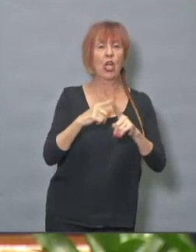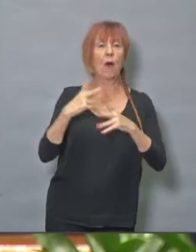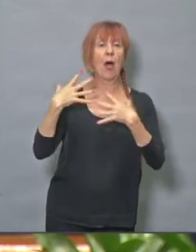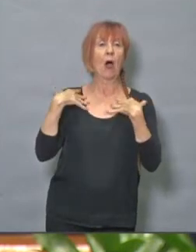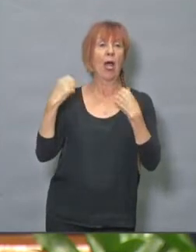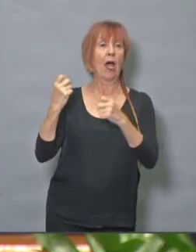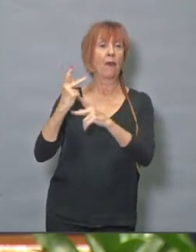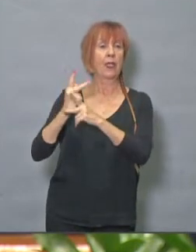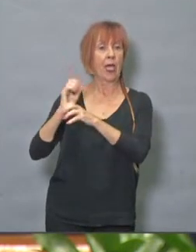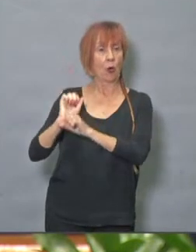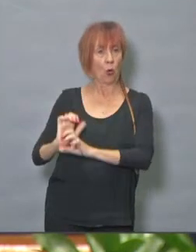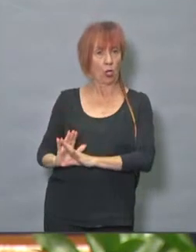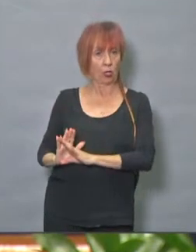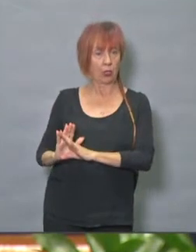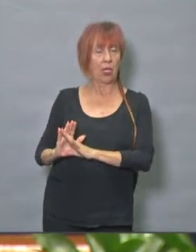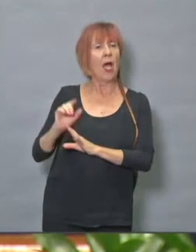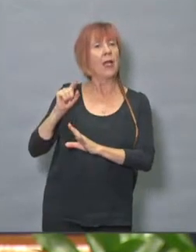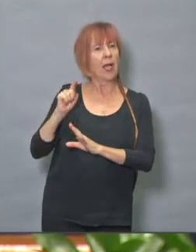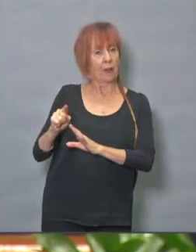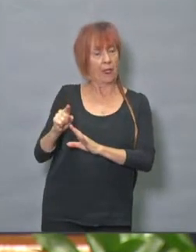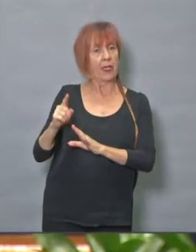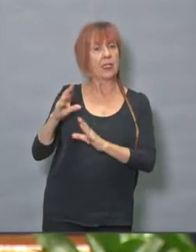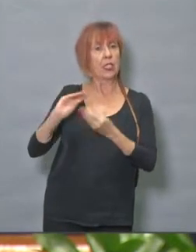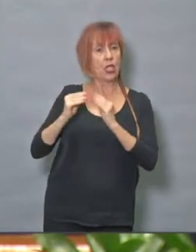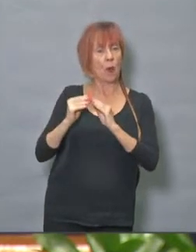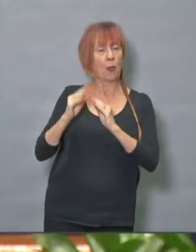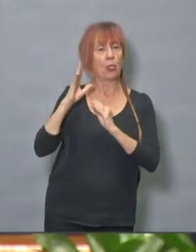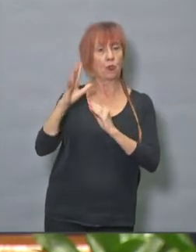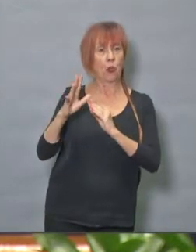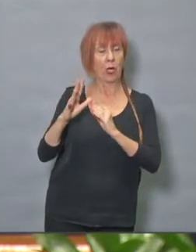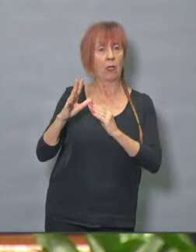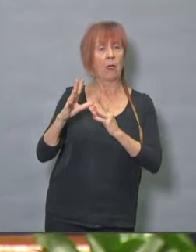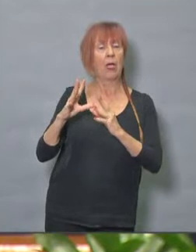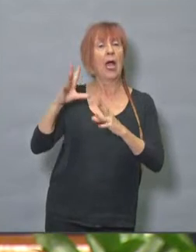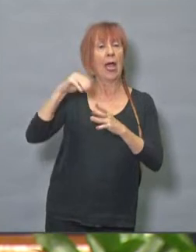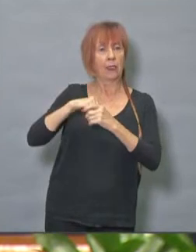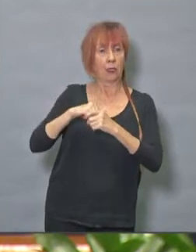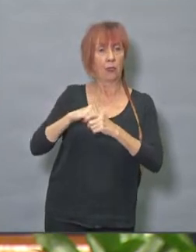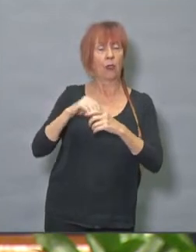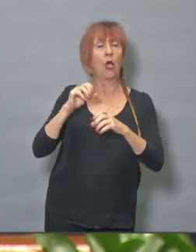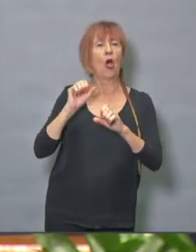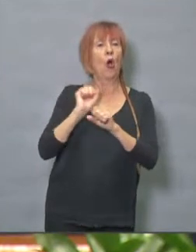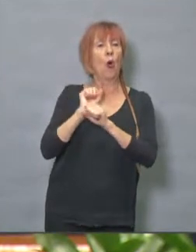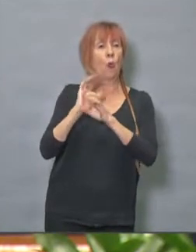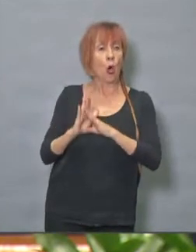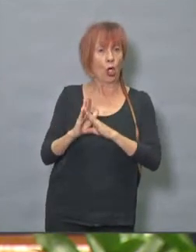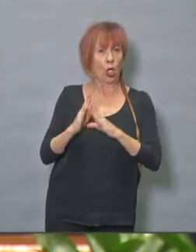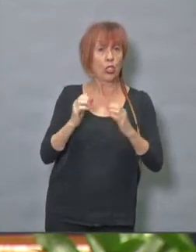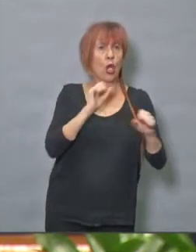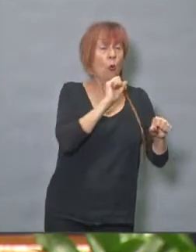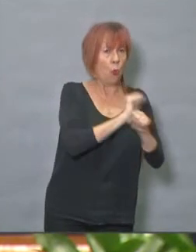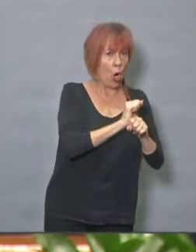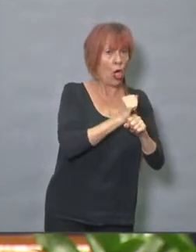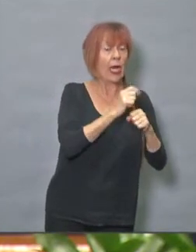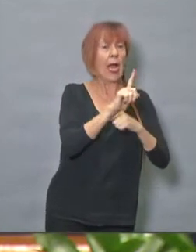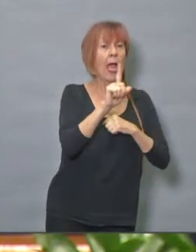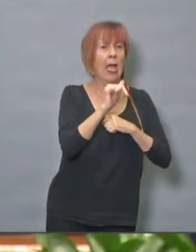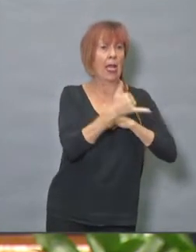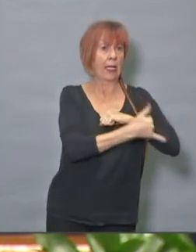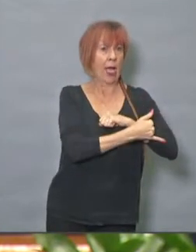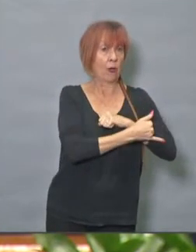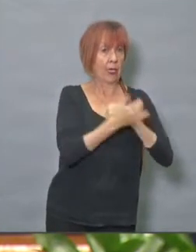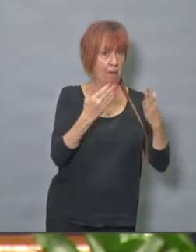these numbers that I report include healthcare workers who work in LA County, even though they may live in other